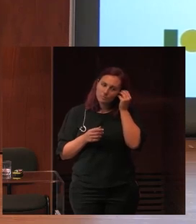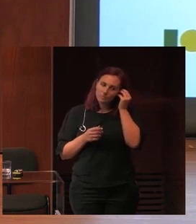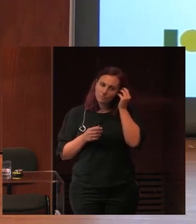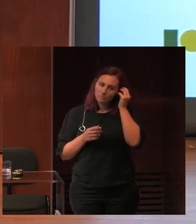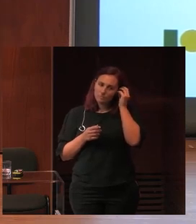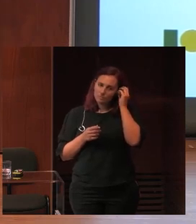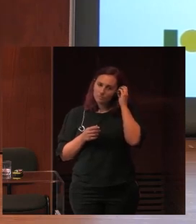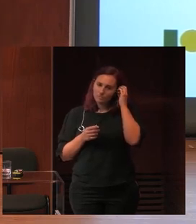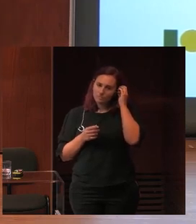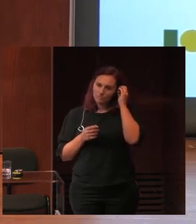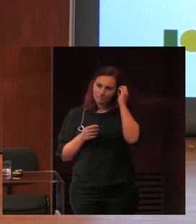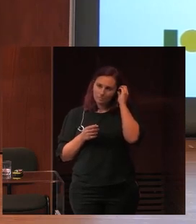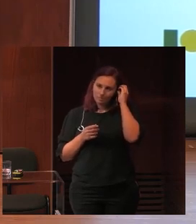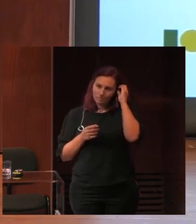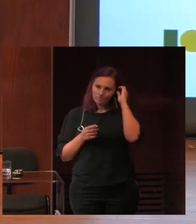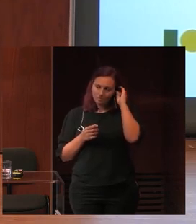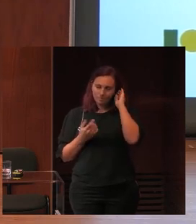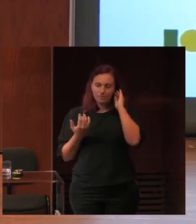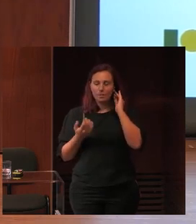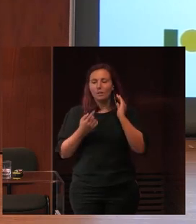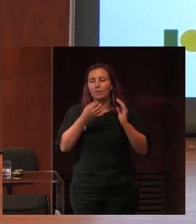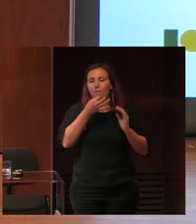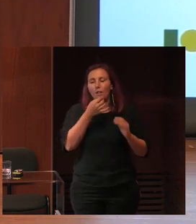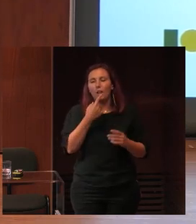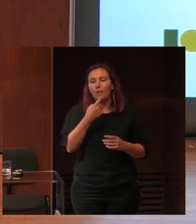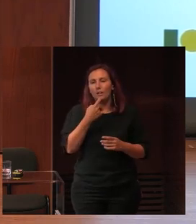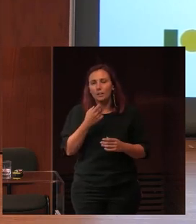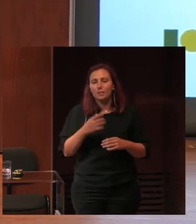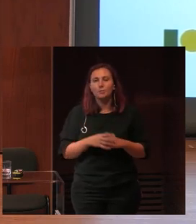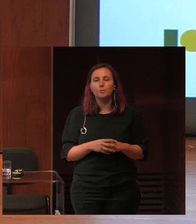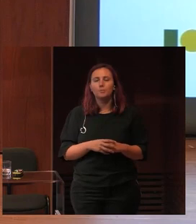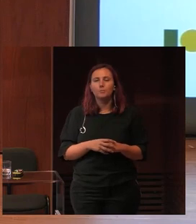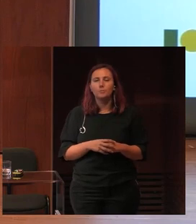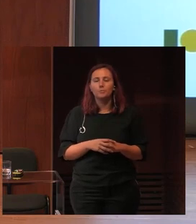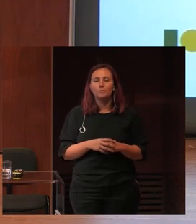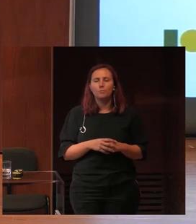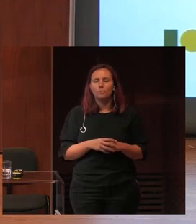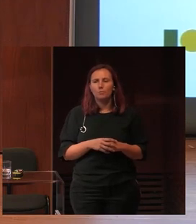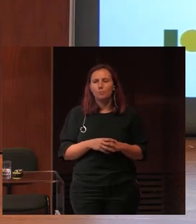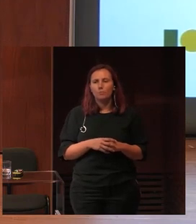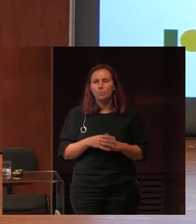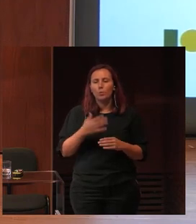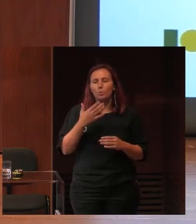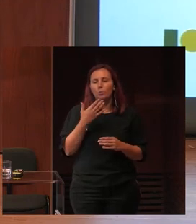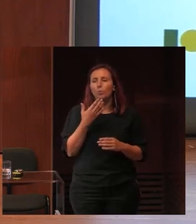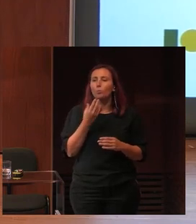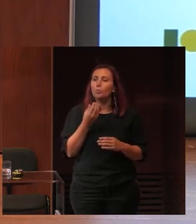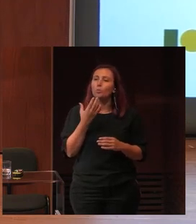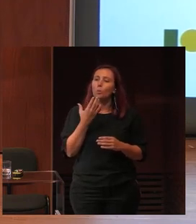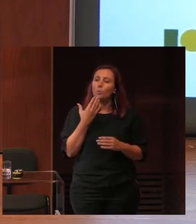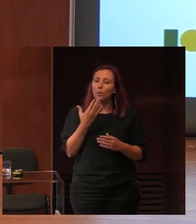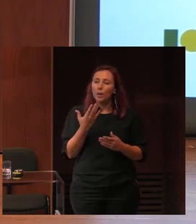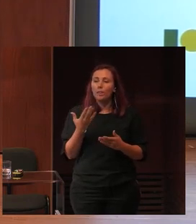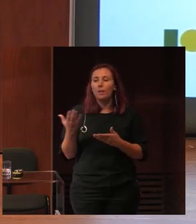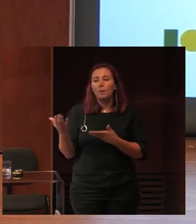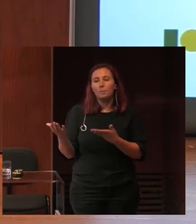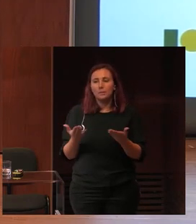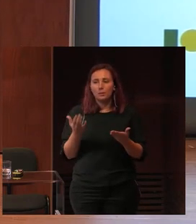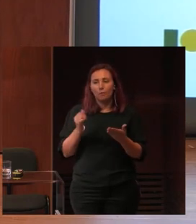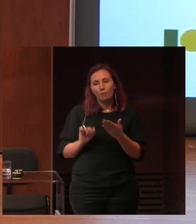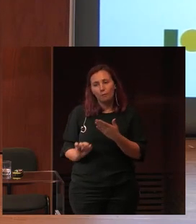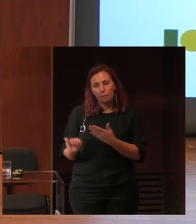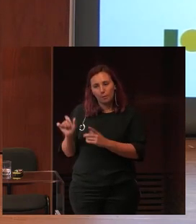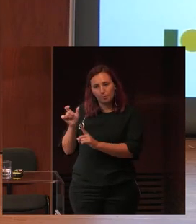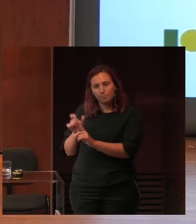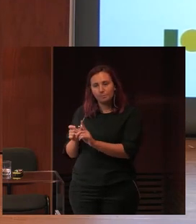English. Thank you very much for your very deep and very meaningful presentation. It was really